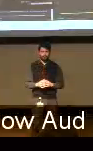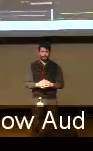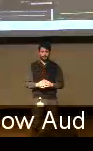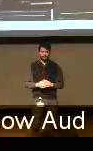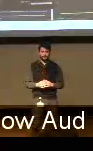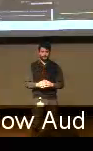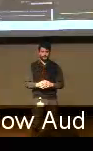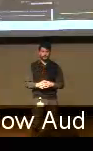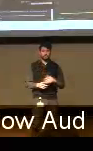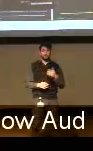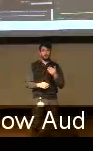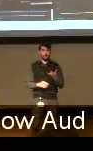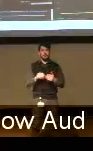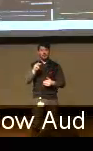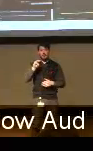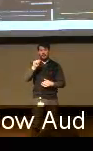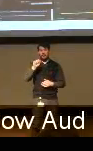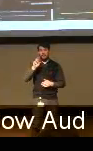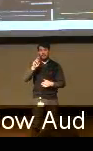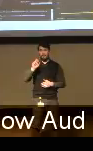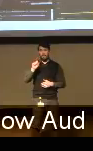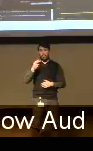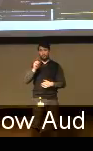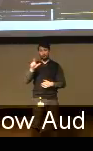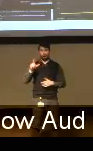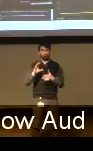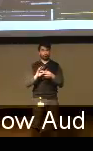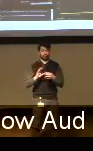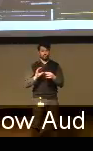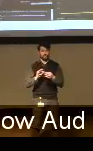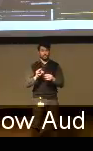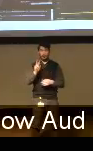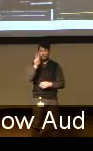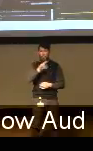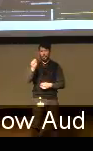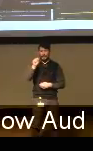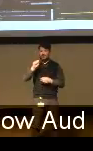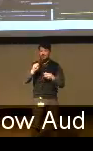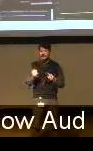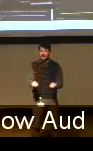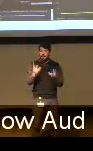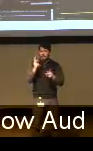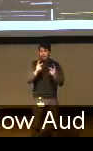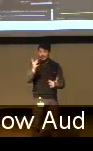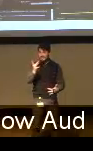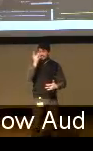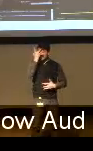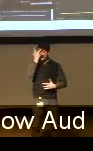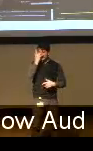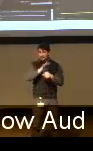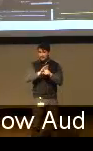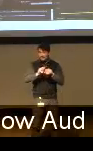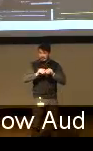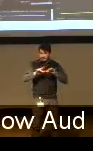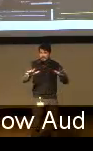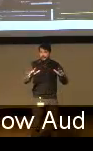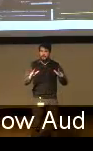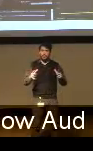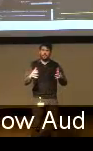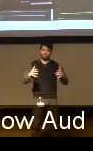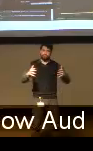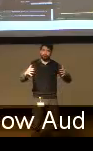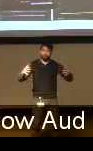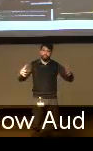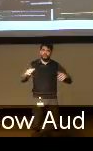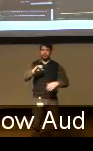So as Marshall said, cases continue to grow in the United States. This is the graph that you've seen before that comes from the Johns